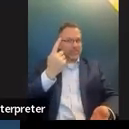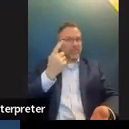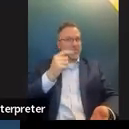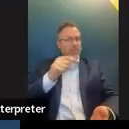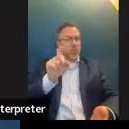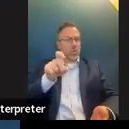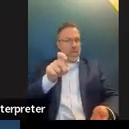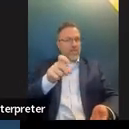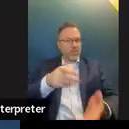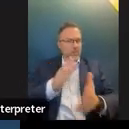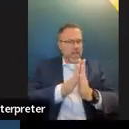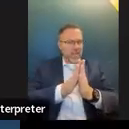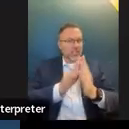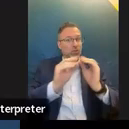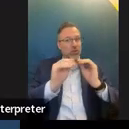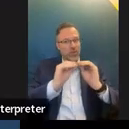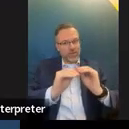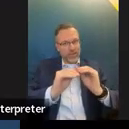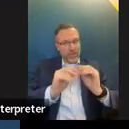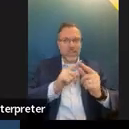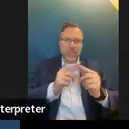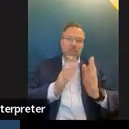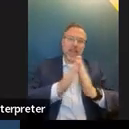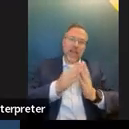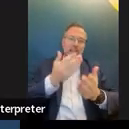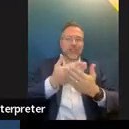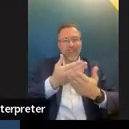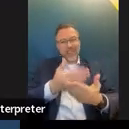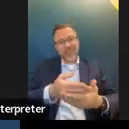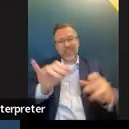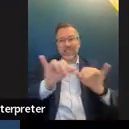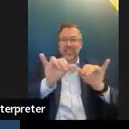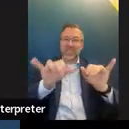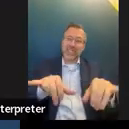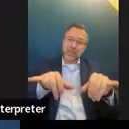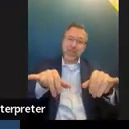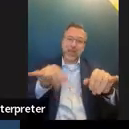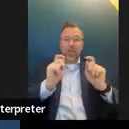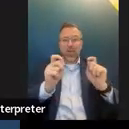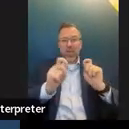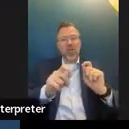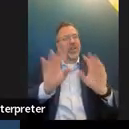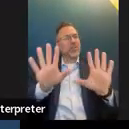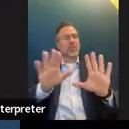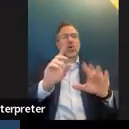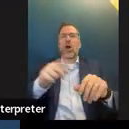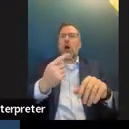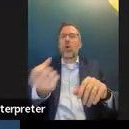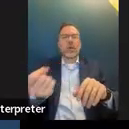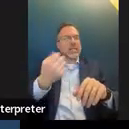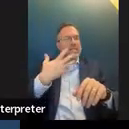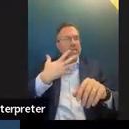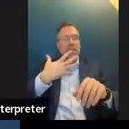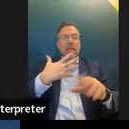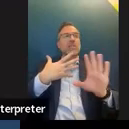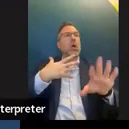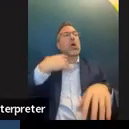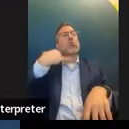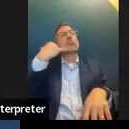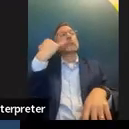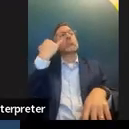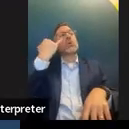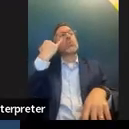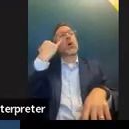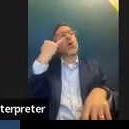ask you to fix it and then ask for evidence of systemic correction. It's a nightmare. So just send hypotheticals and we are happy to work through that with